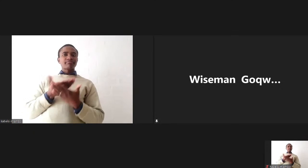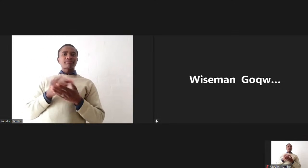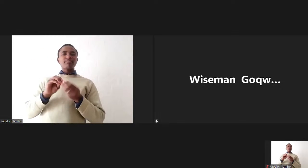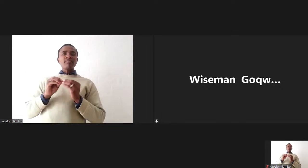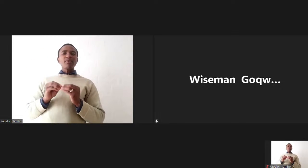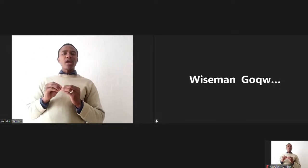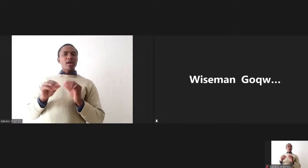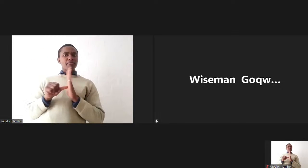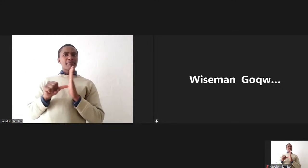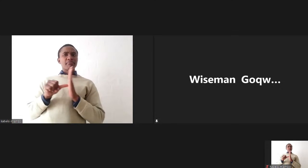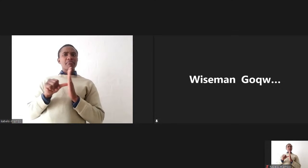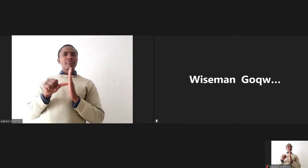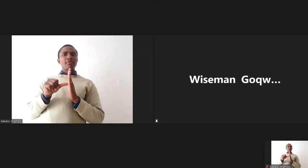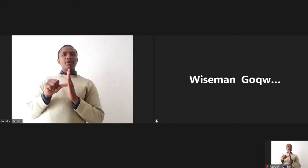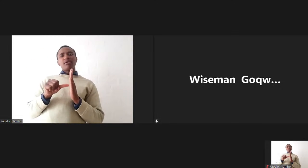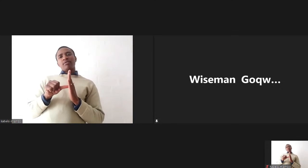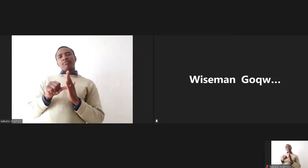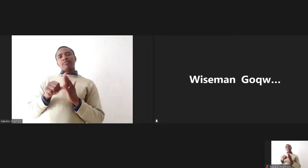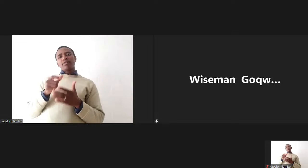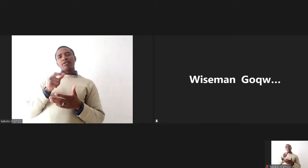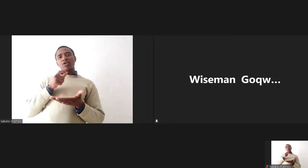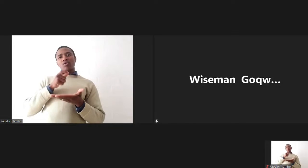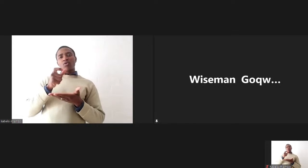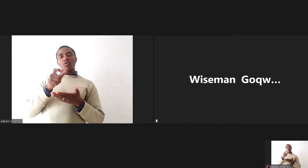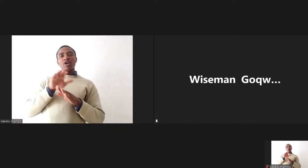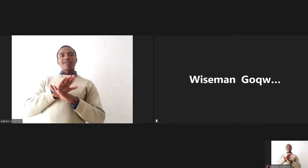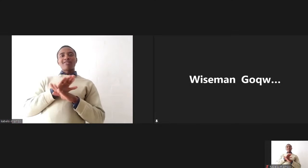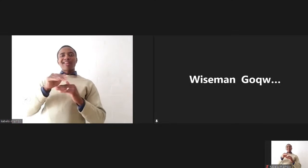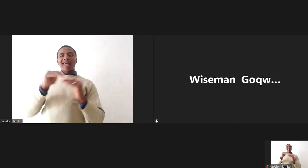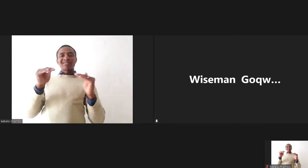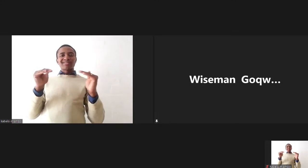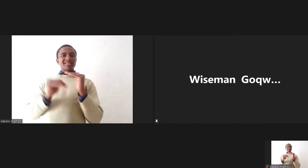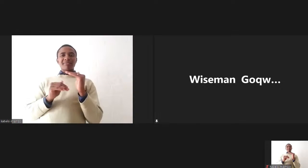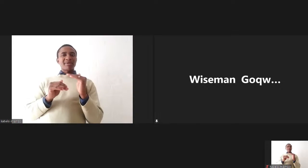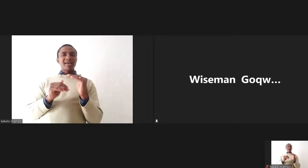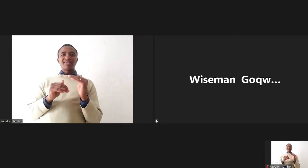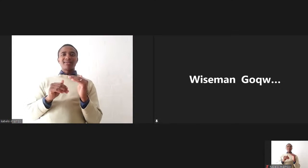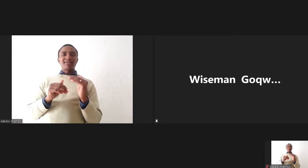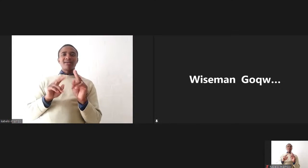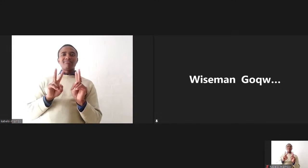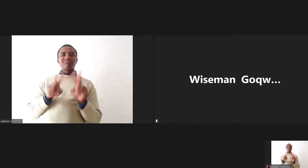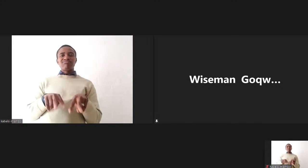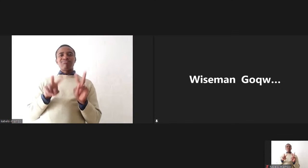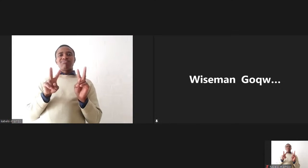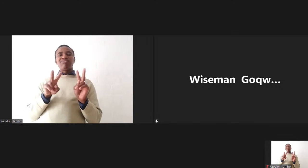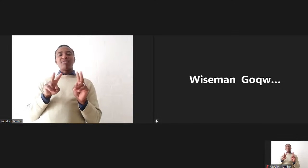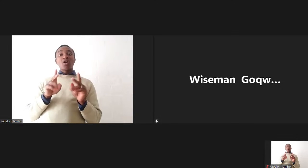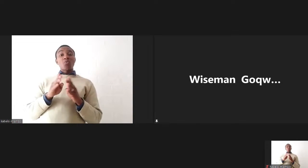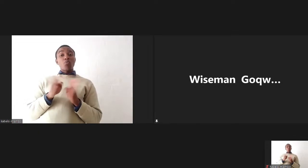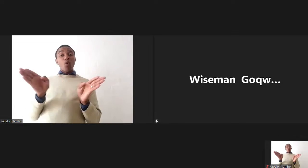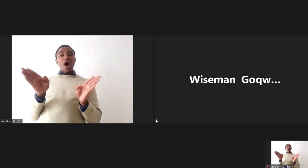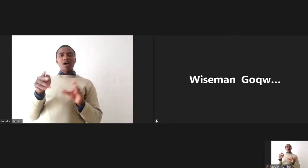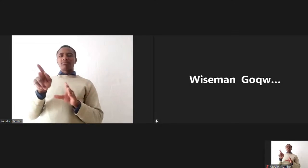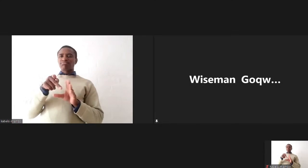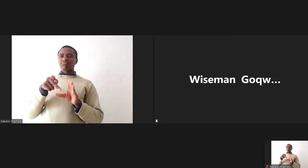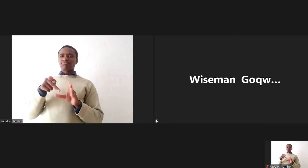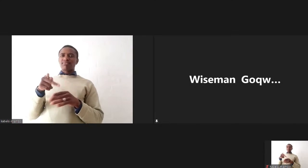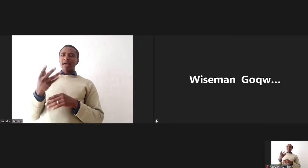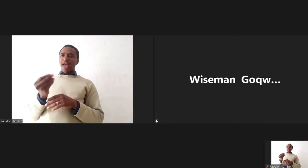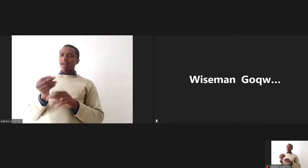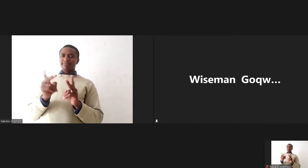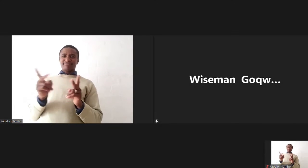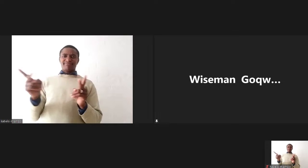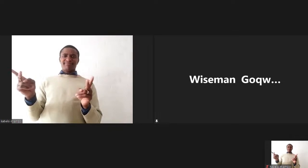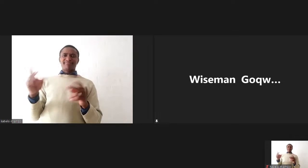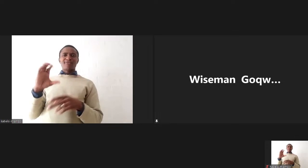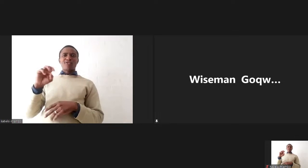in this. We cannot ever underestimate the role of the participants in this, from the wide range of participants that we've had here, the